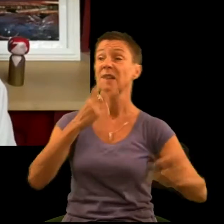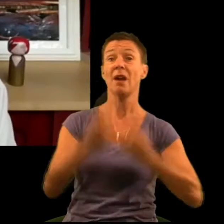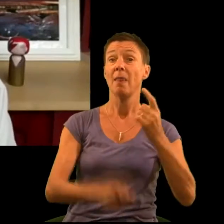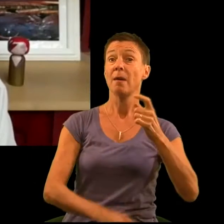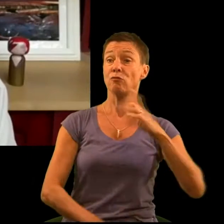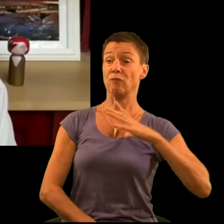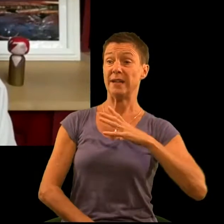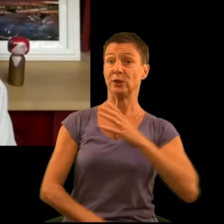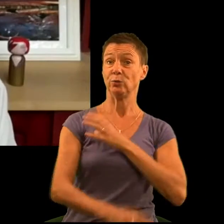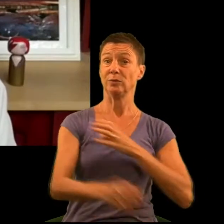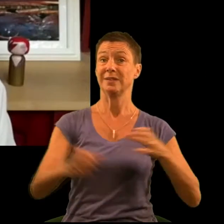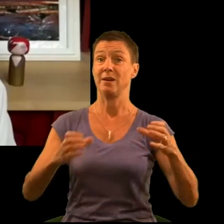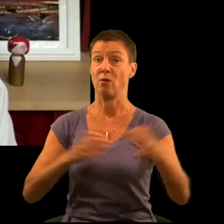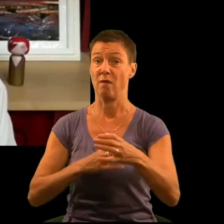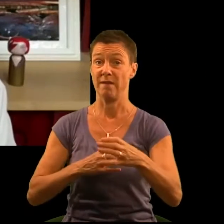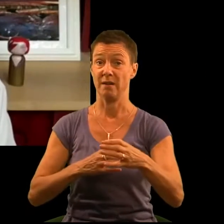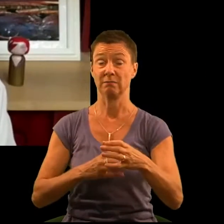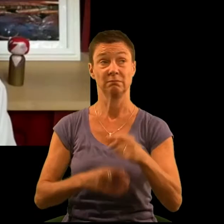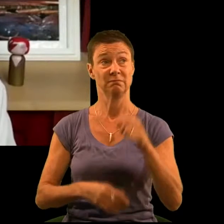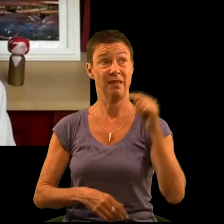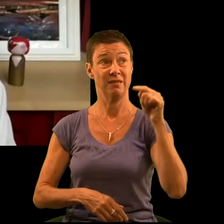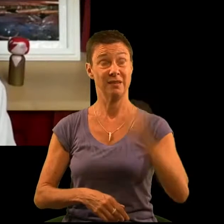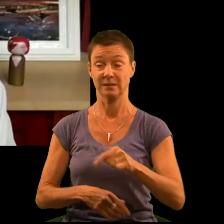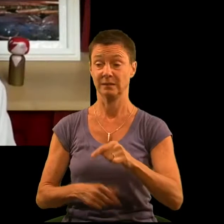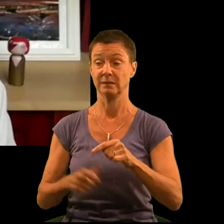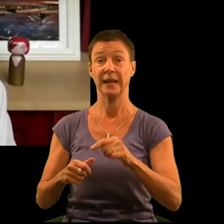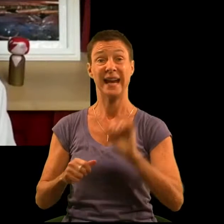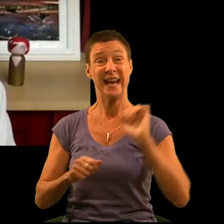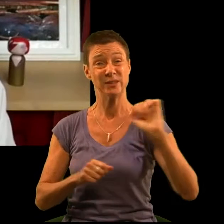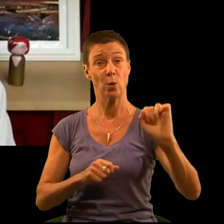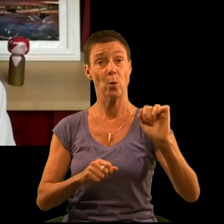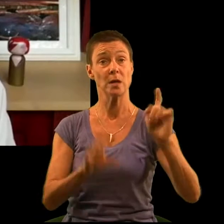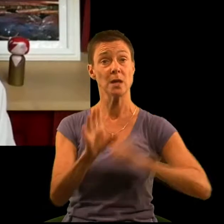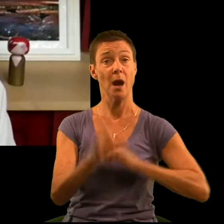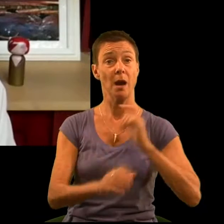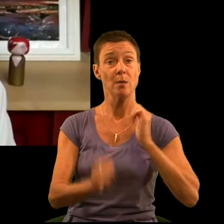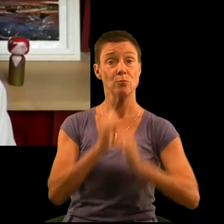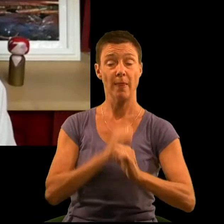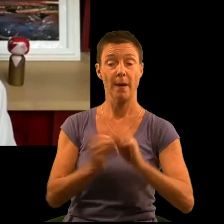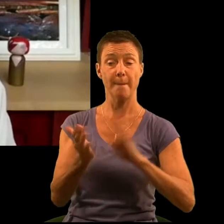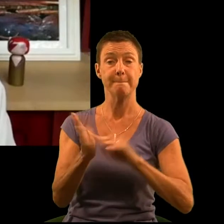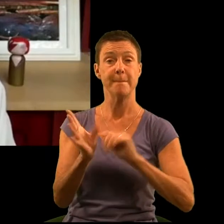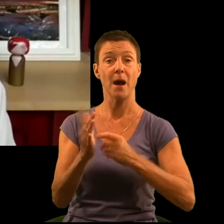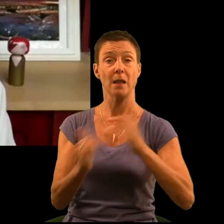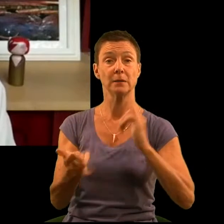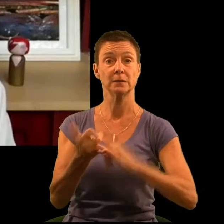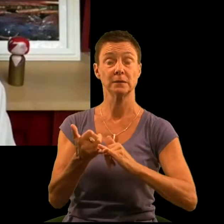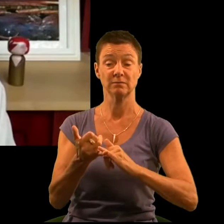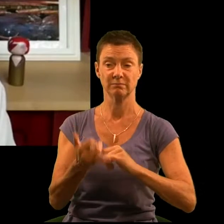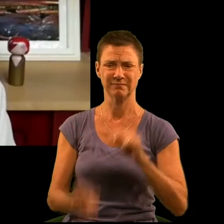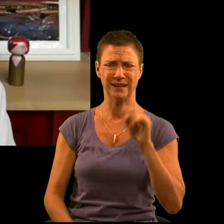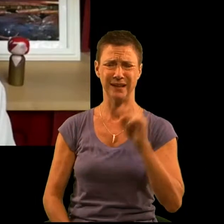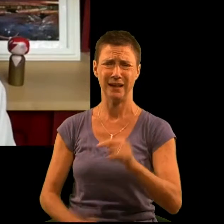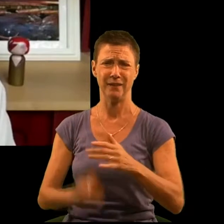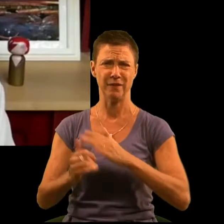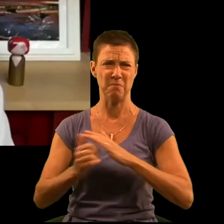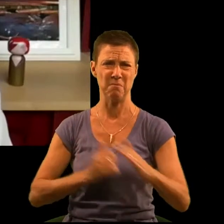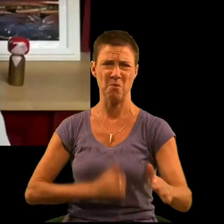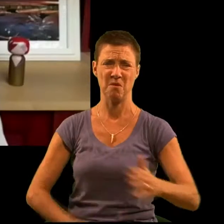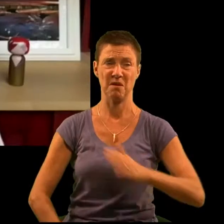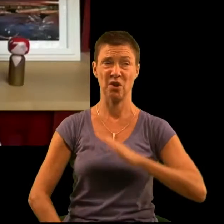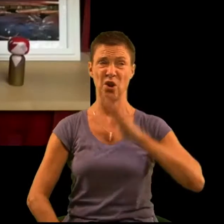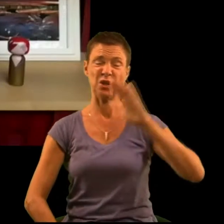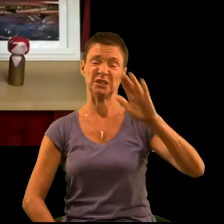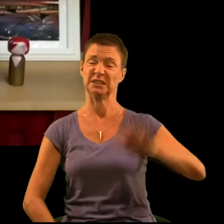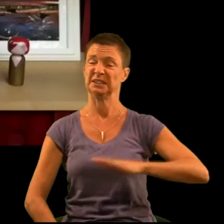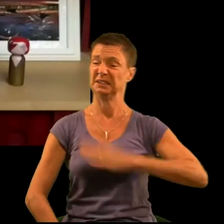in this instance, the replacement mastermind was Artemis's own younger brother, Miles, who was, if anything, even more condescending towards